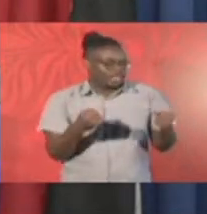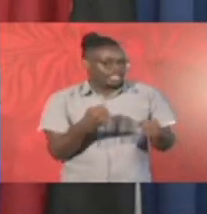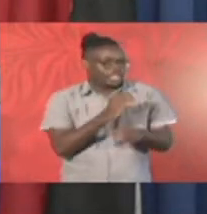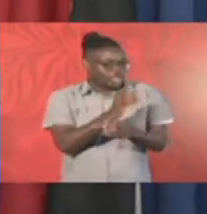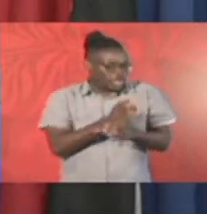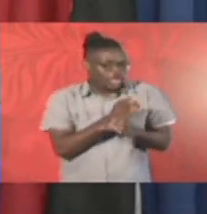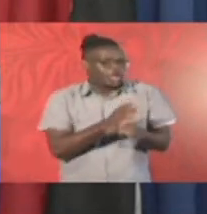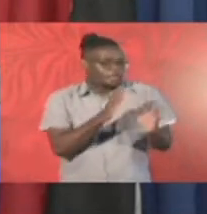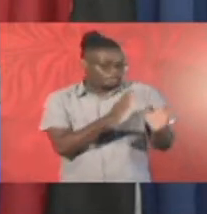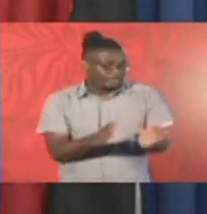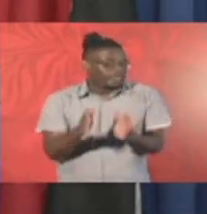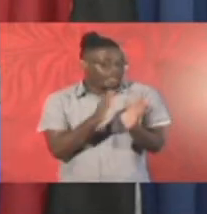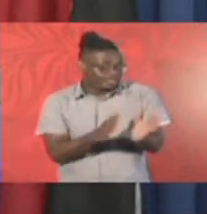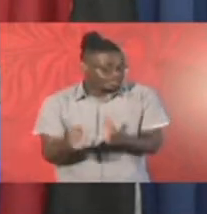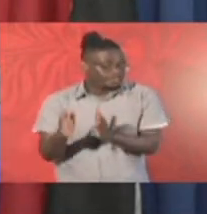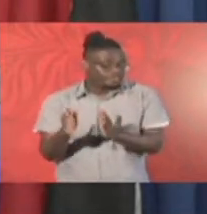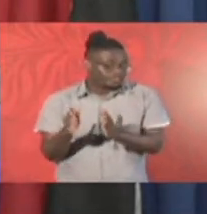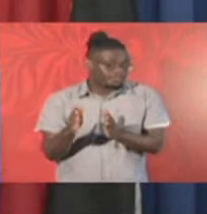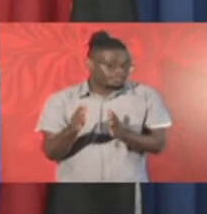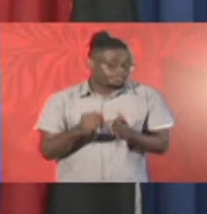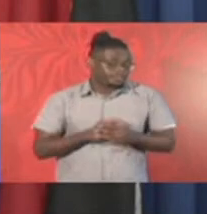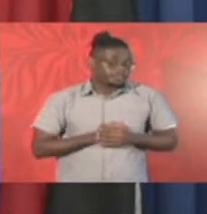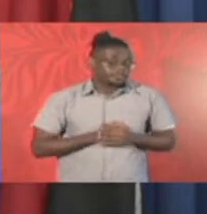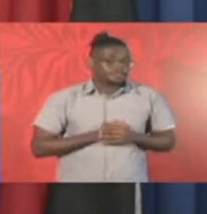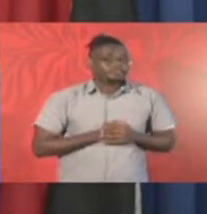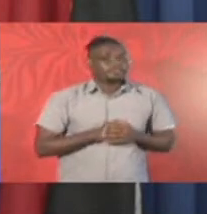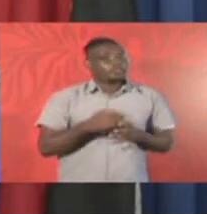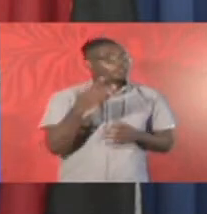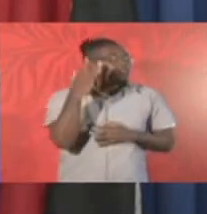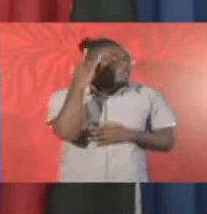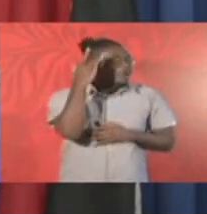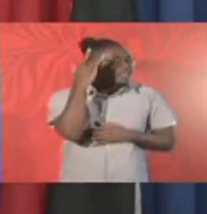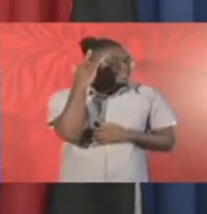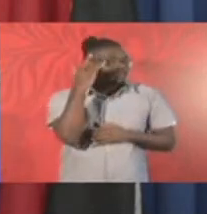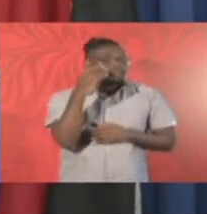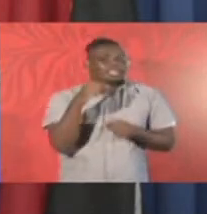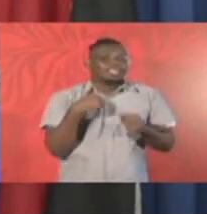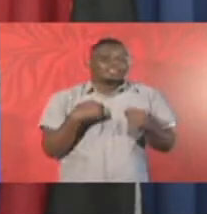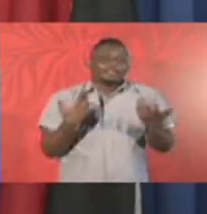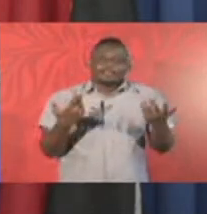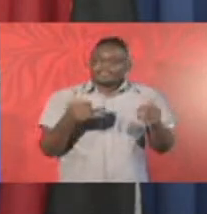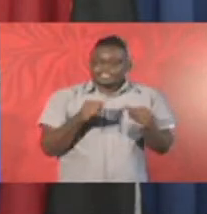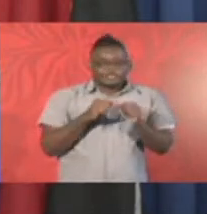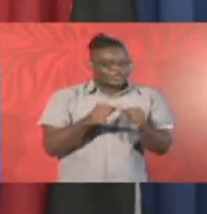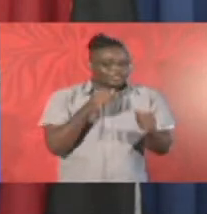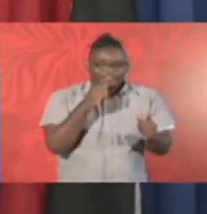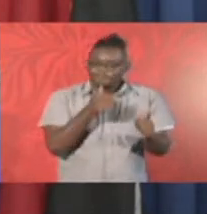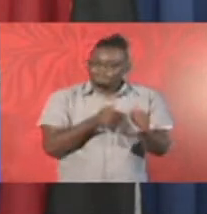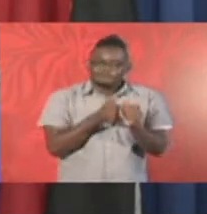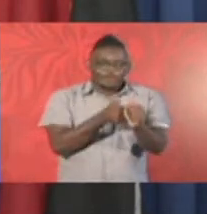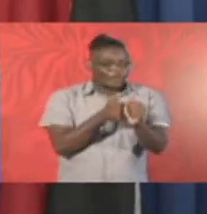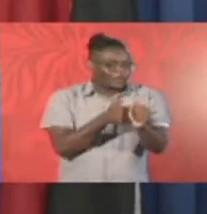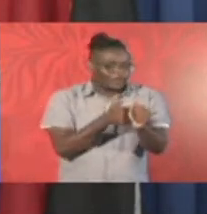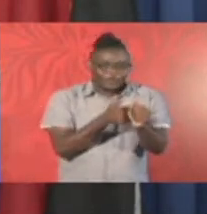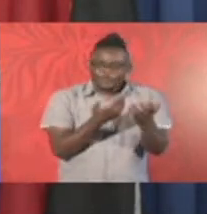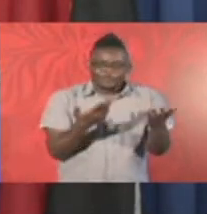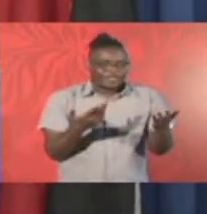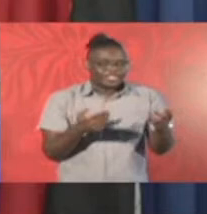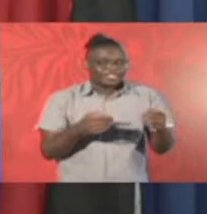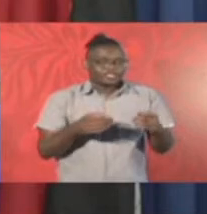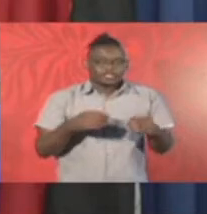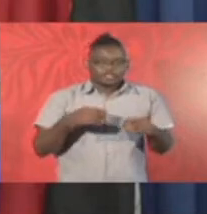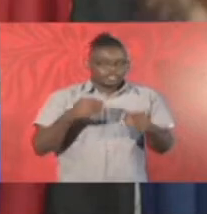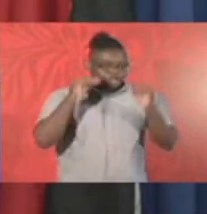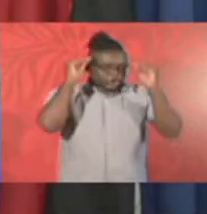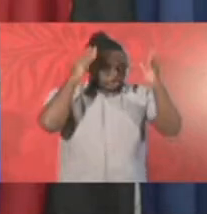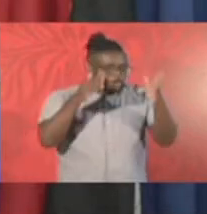vaccination is still too low. The teachers who are going to come out to teach, long ago in the program of vaccination,